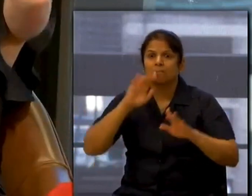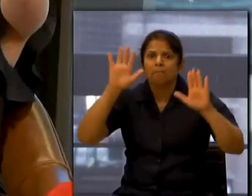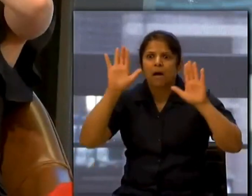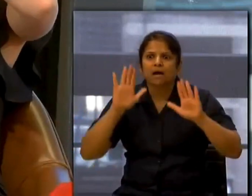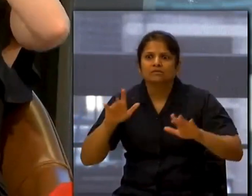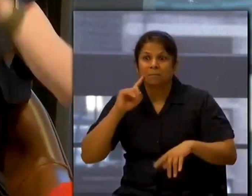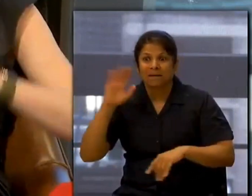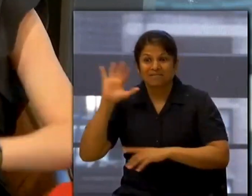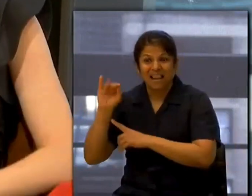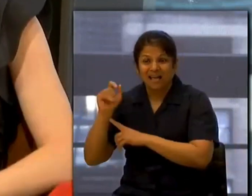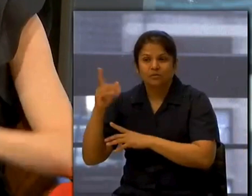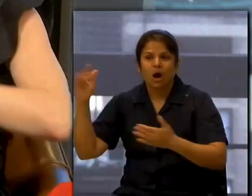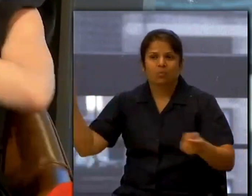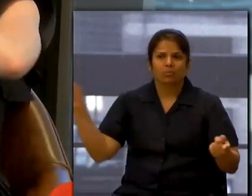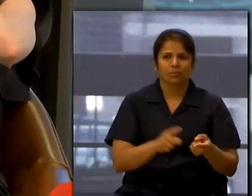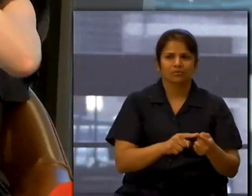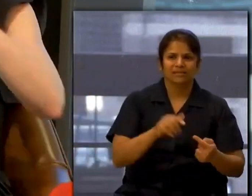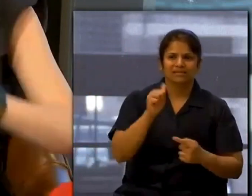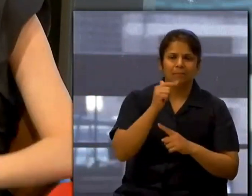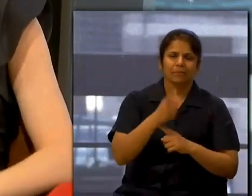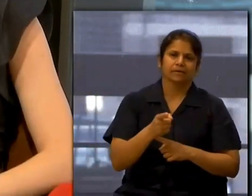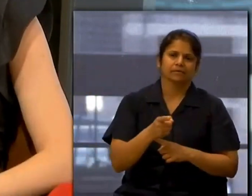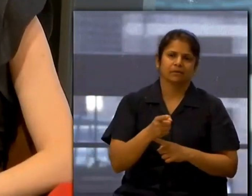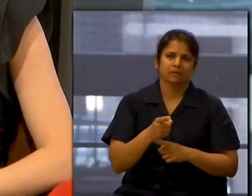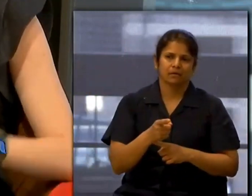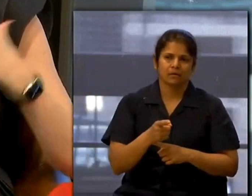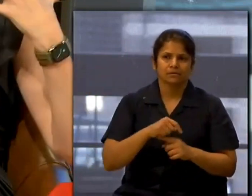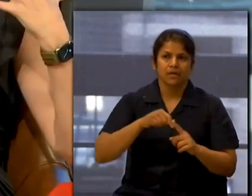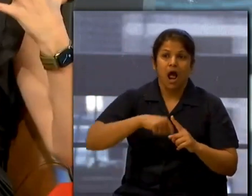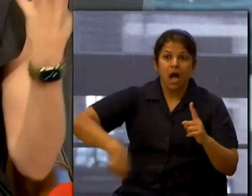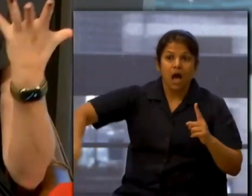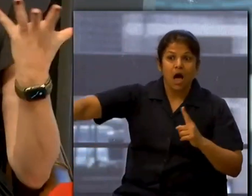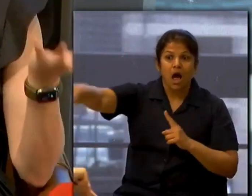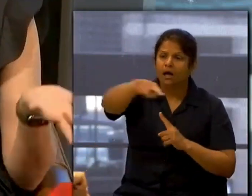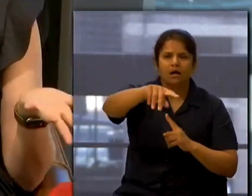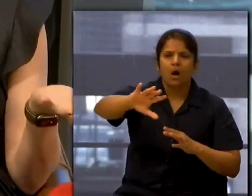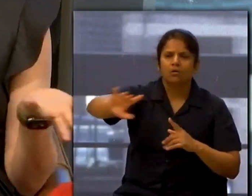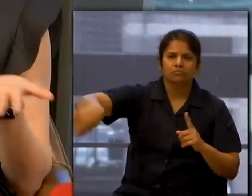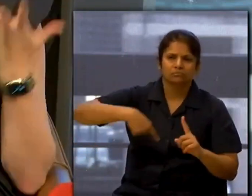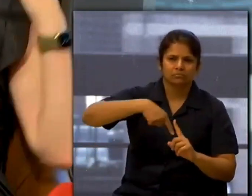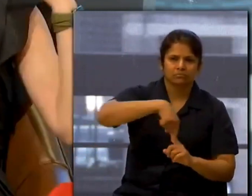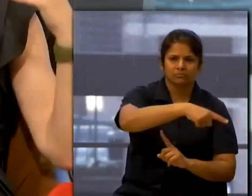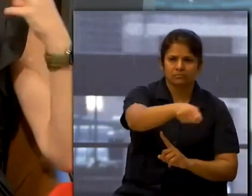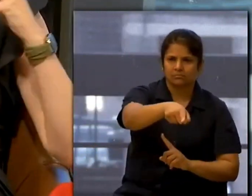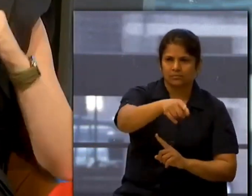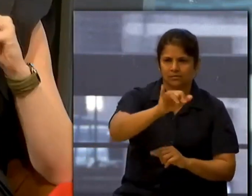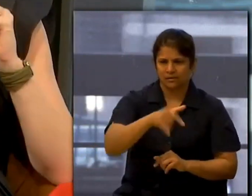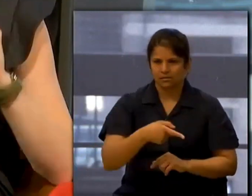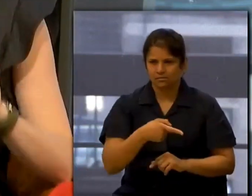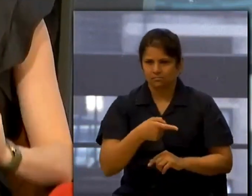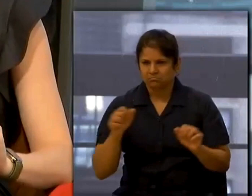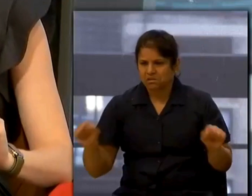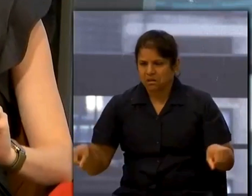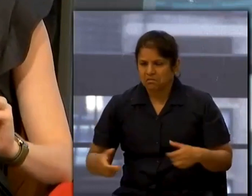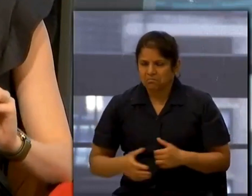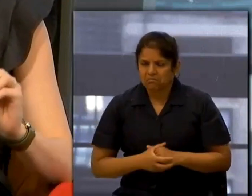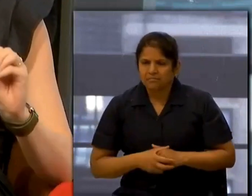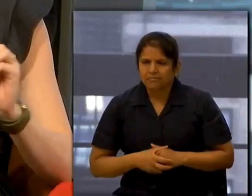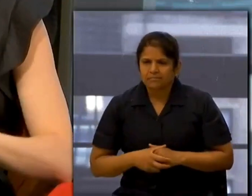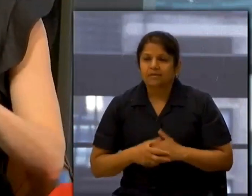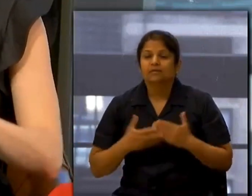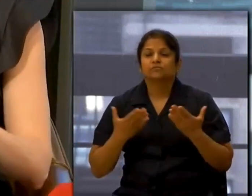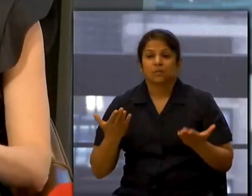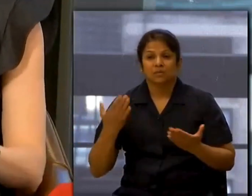the opposite way instead of going the slow way. I guess one thing that I just want to say is that moving to the specific